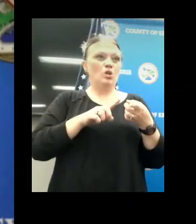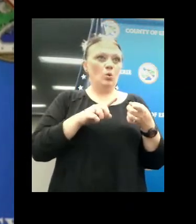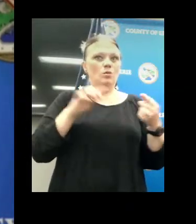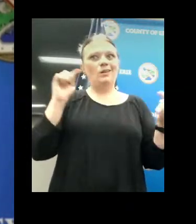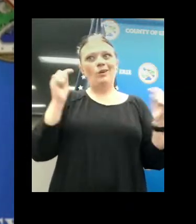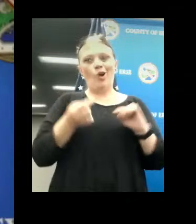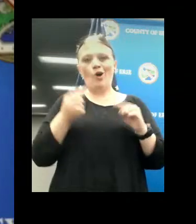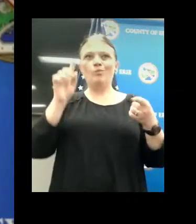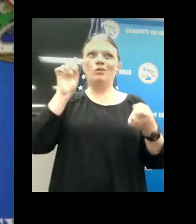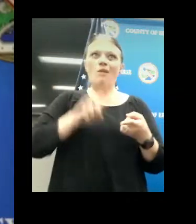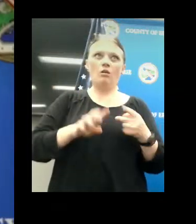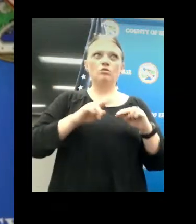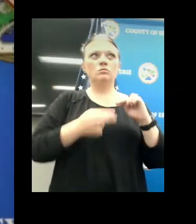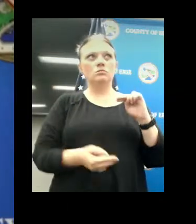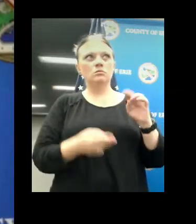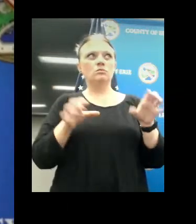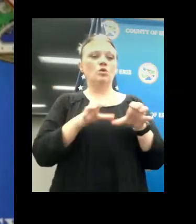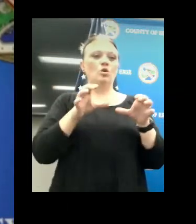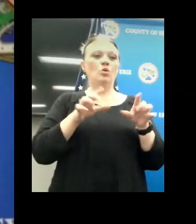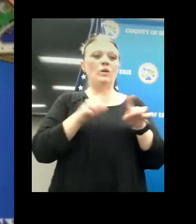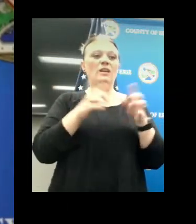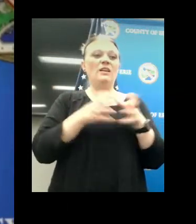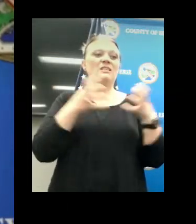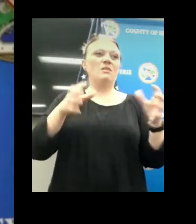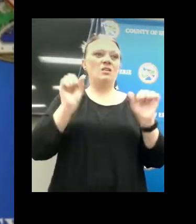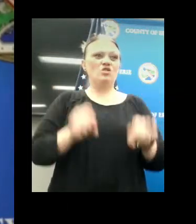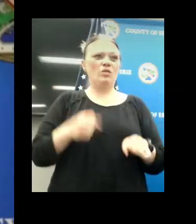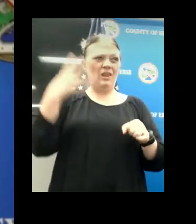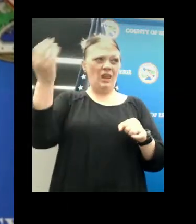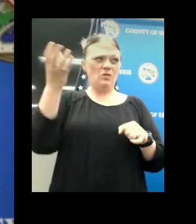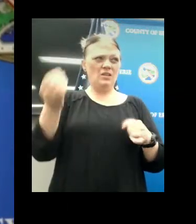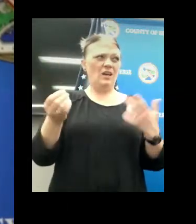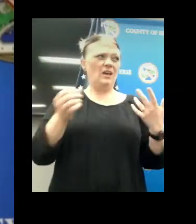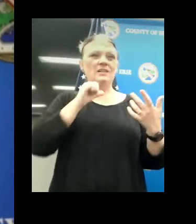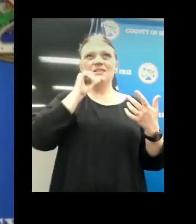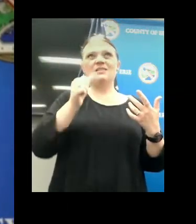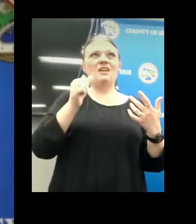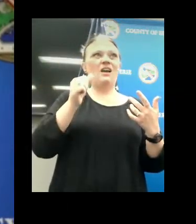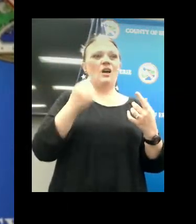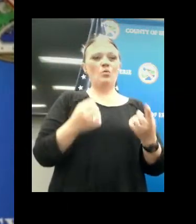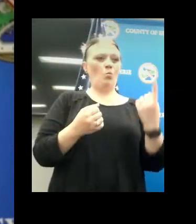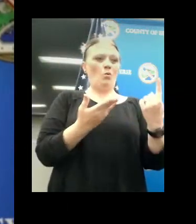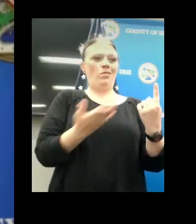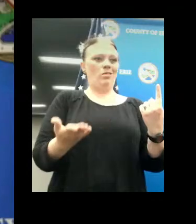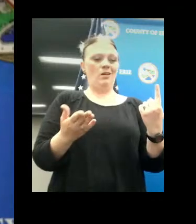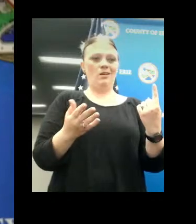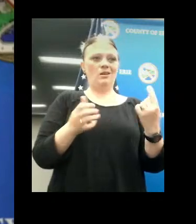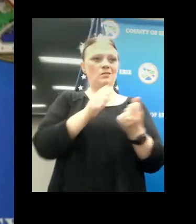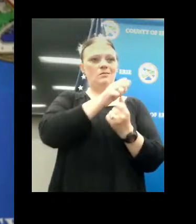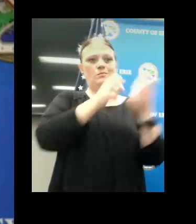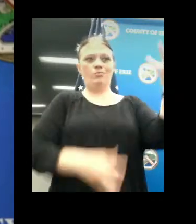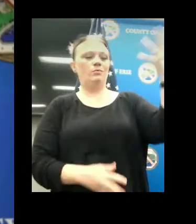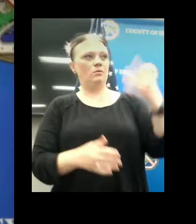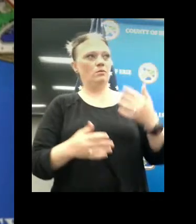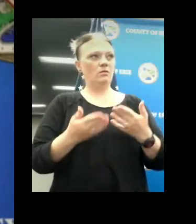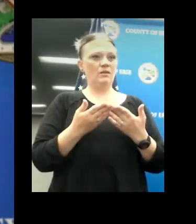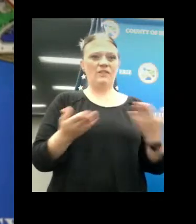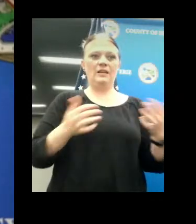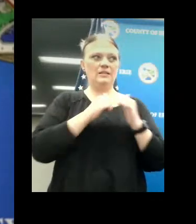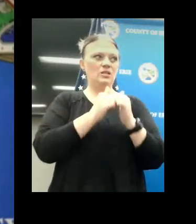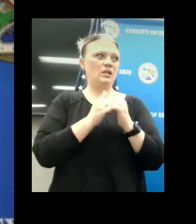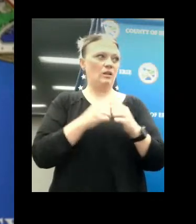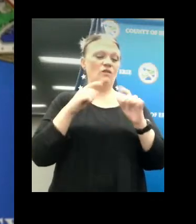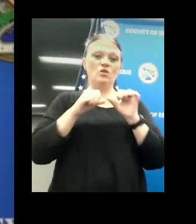harm reduction, is doing as much as we can outdoors. Again, it's not any one thing, it's a group of things. We have to continue to